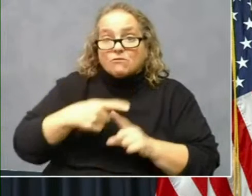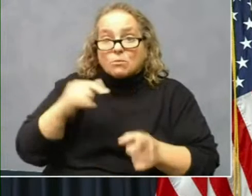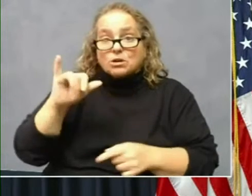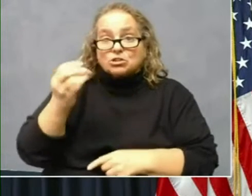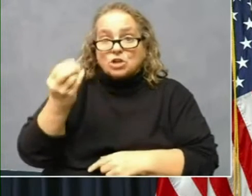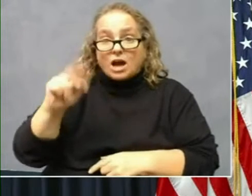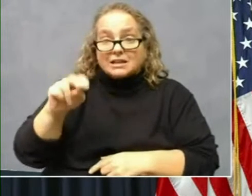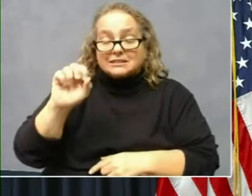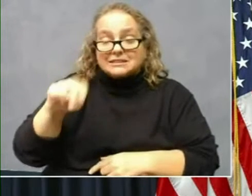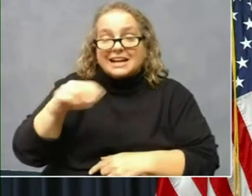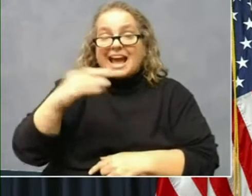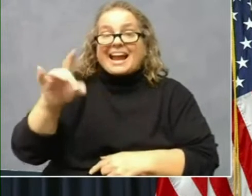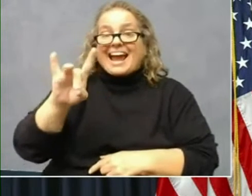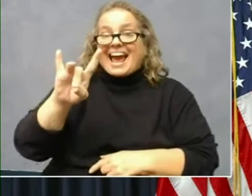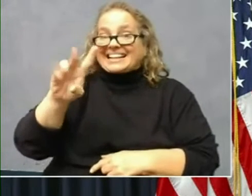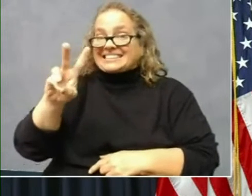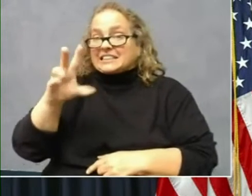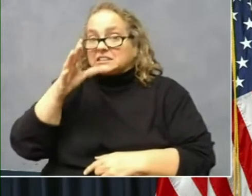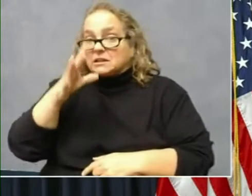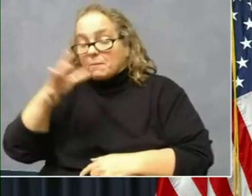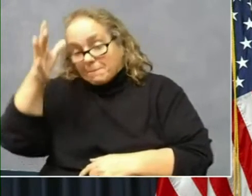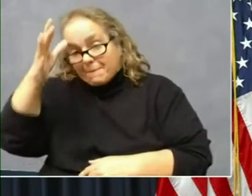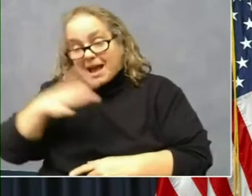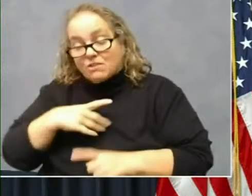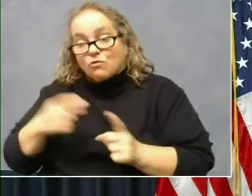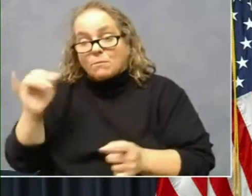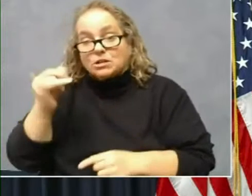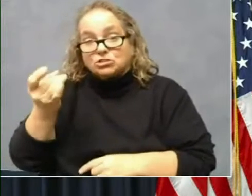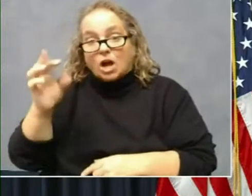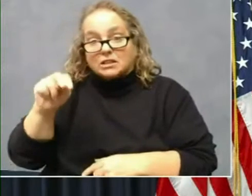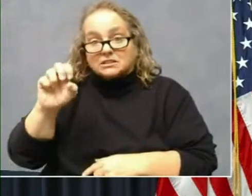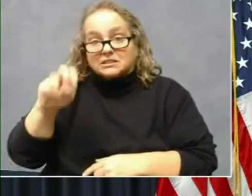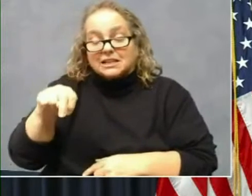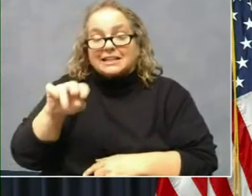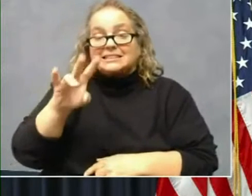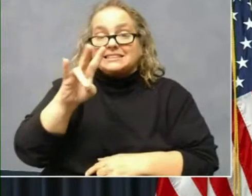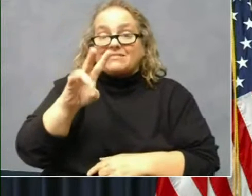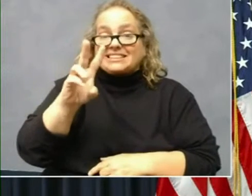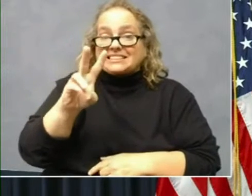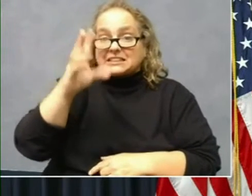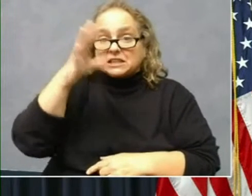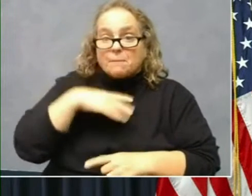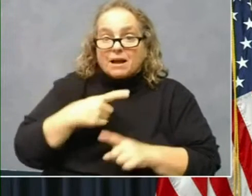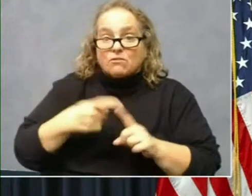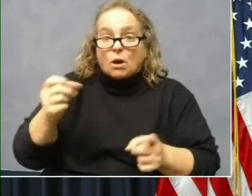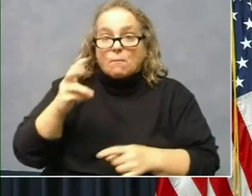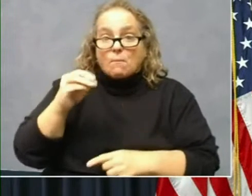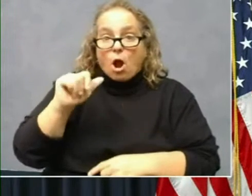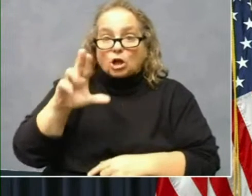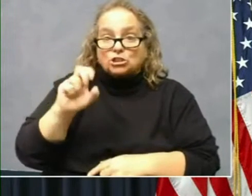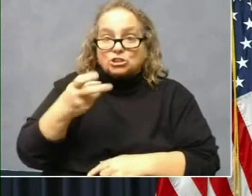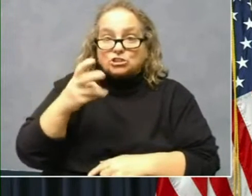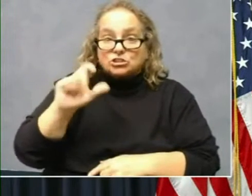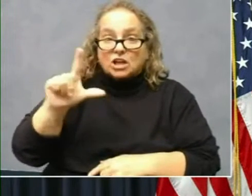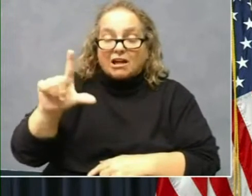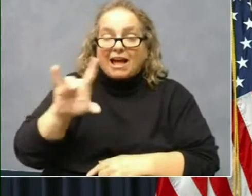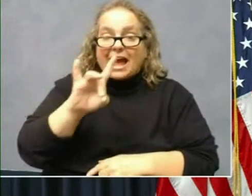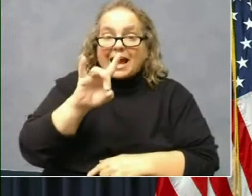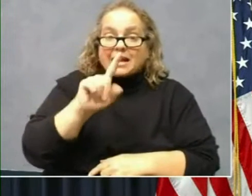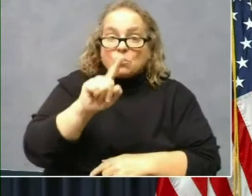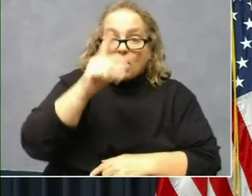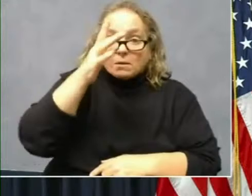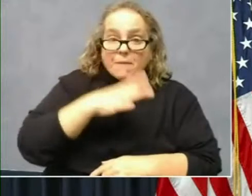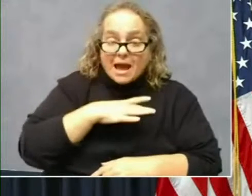County, 76-year-old man from Marshall County, and 2 Pike County residents, an 81-year-old man and a 67-year-old